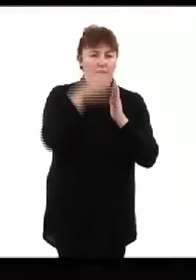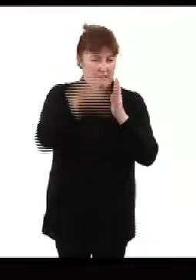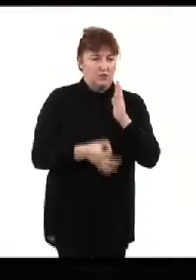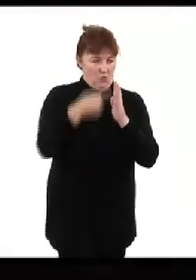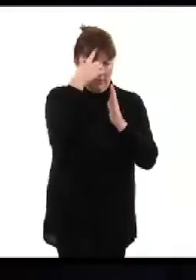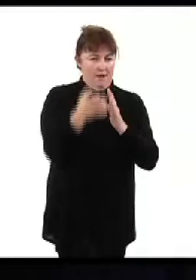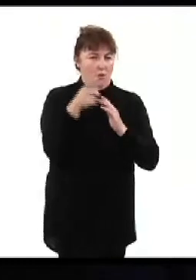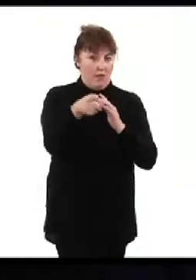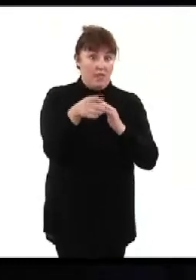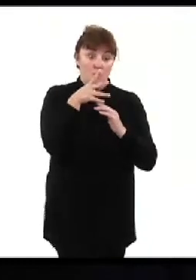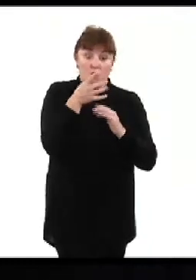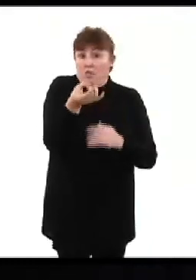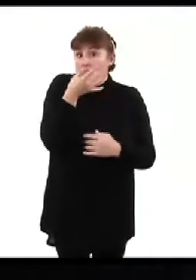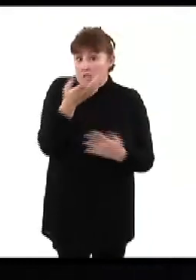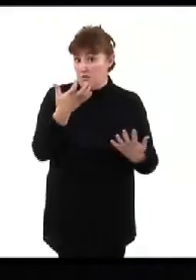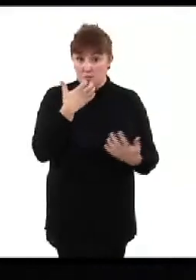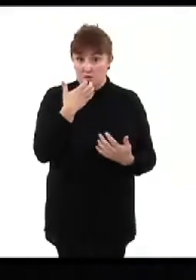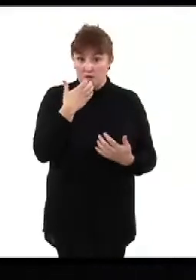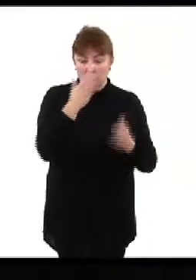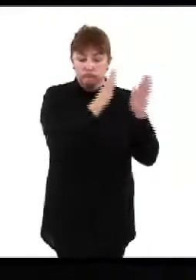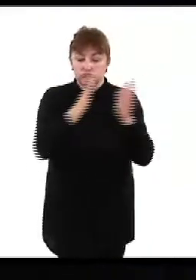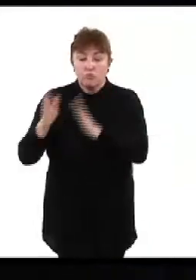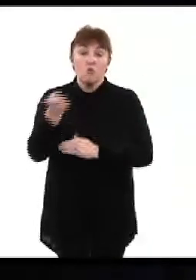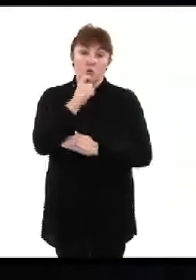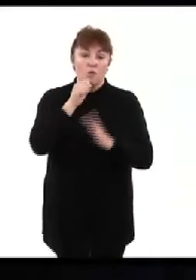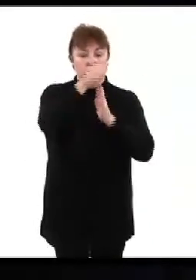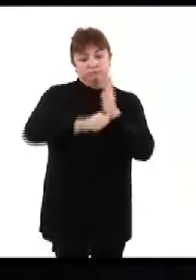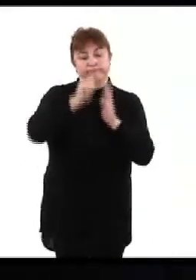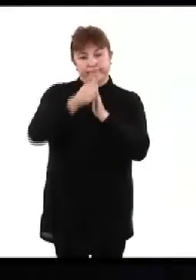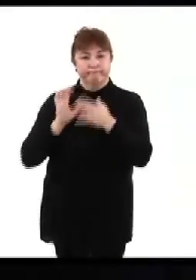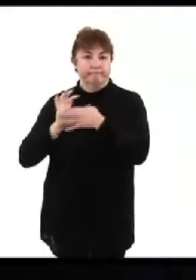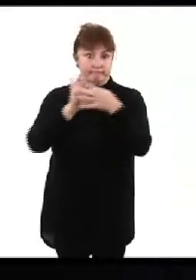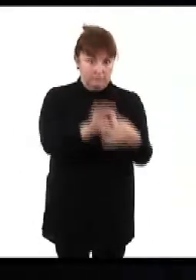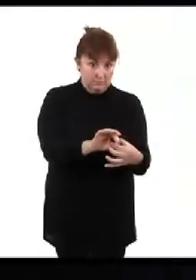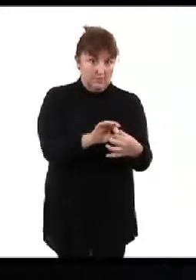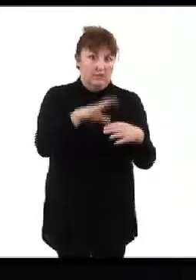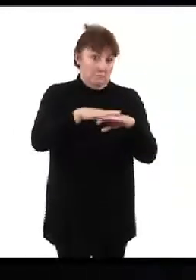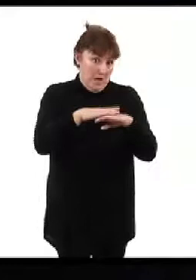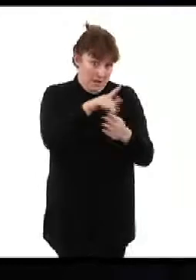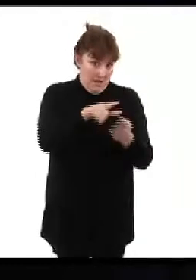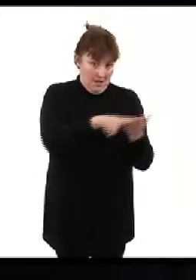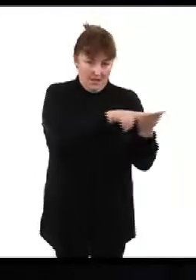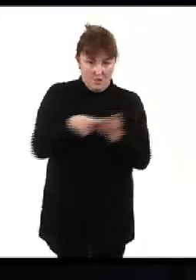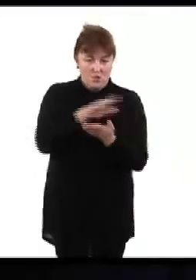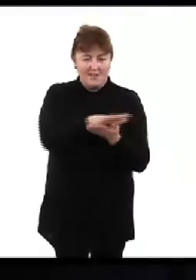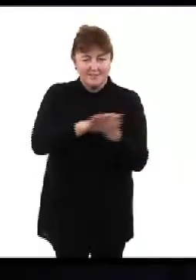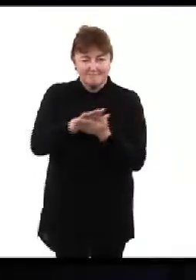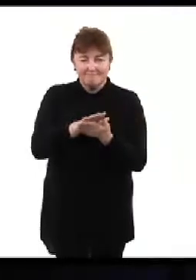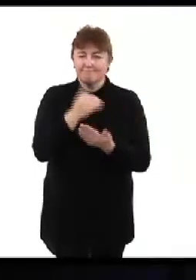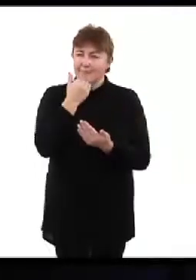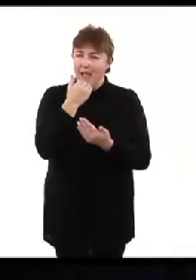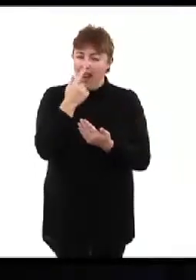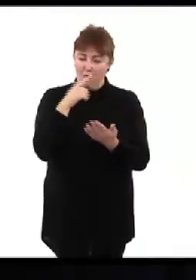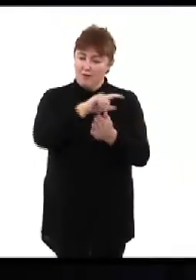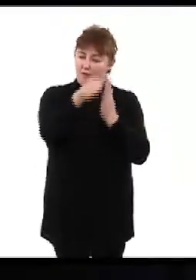for example, are organized by hand shape for sign language, or something cognitively salient about hand shape, but that's not actually what we